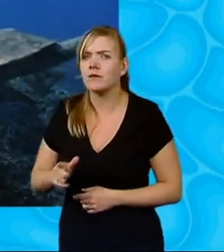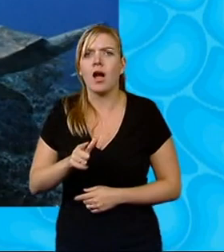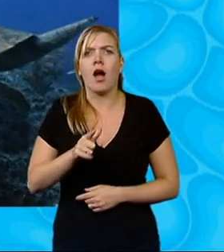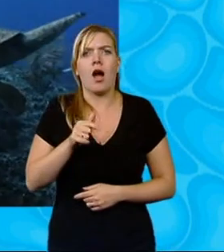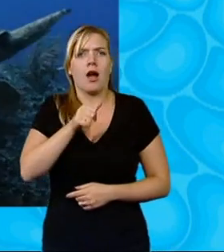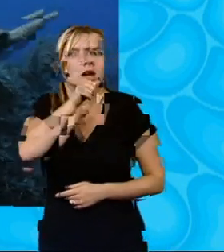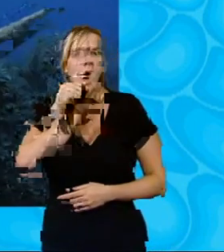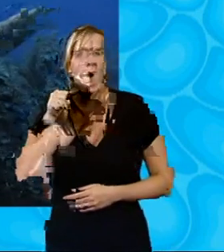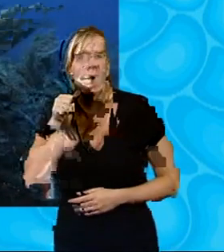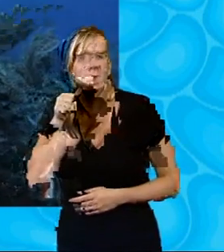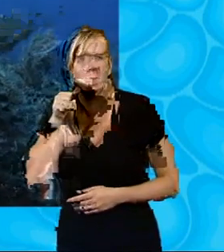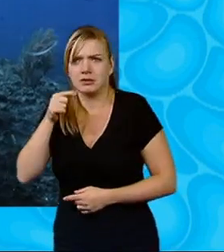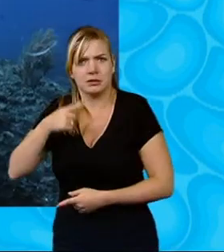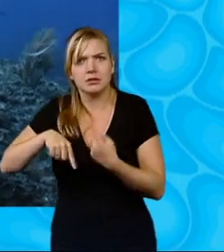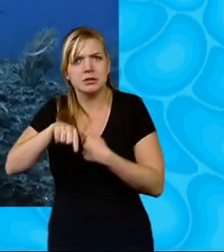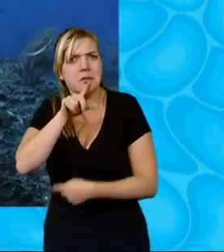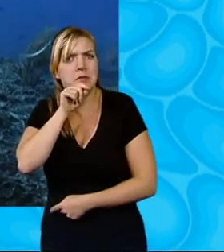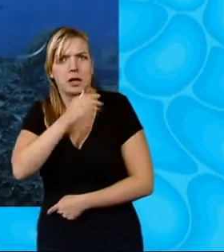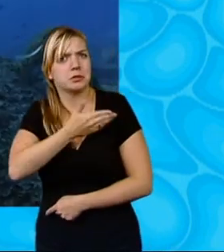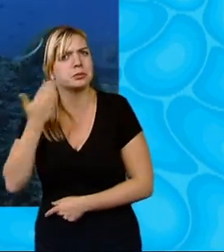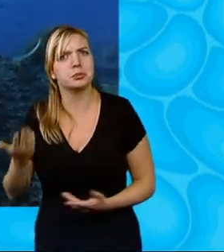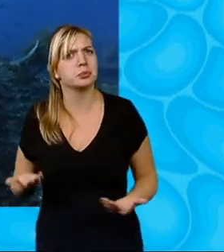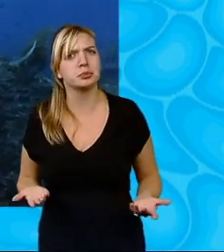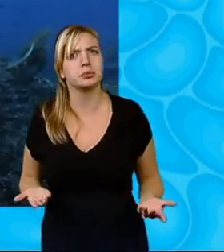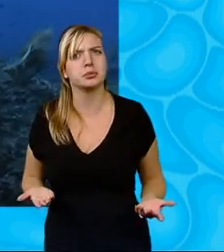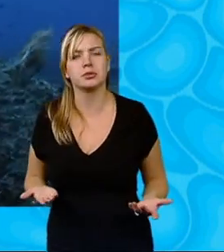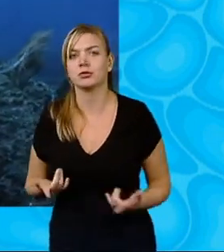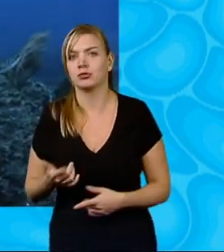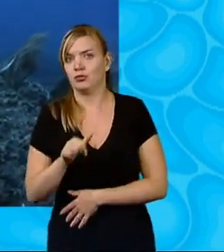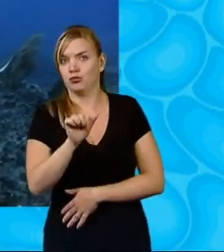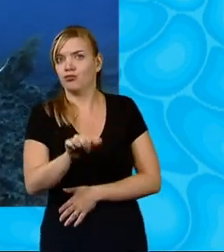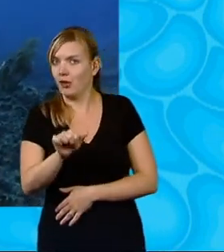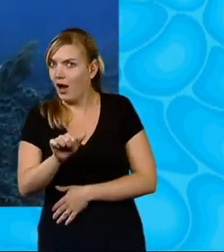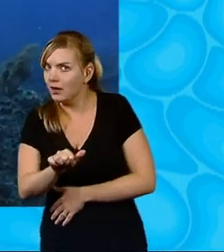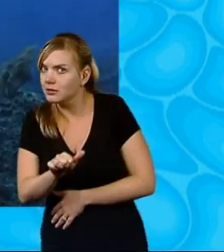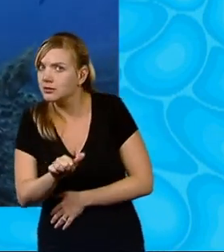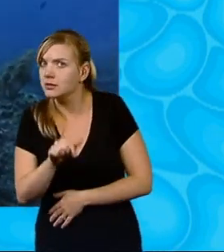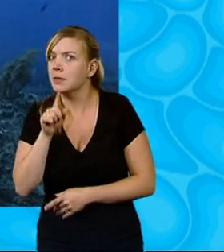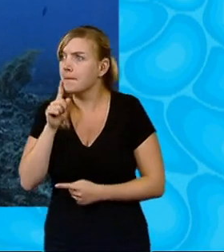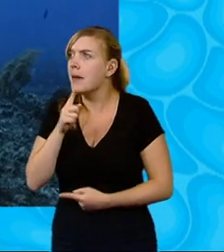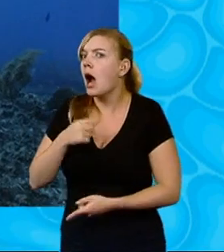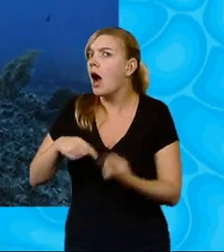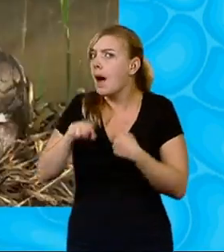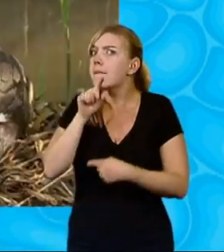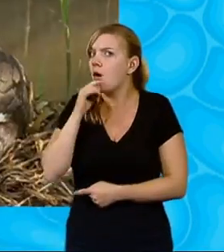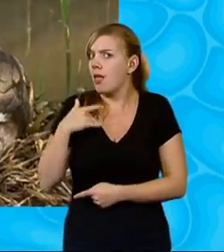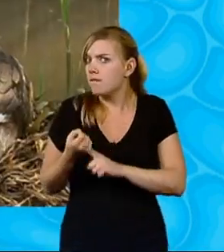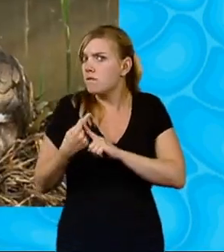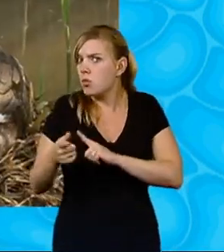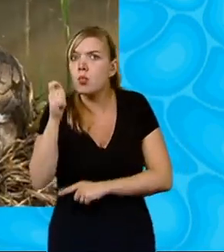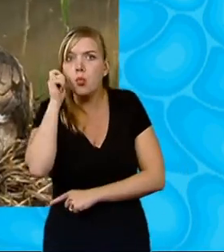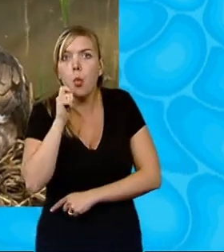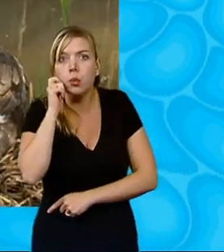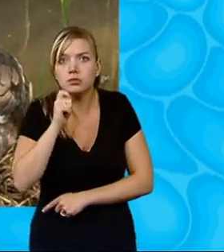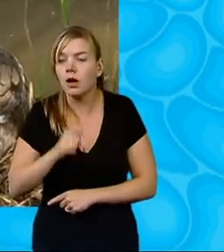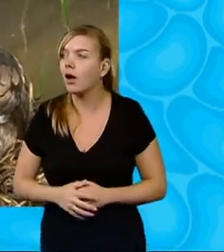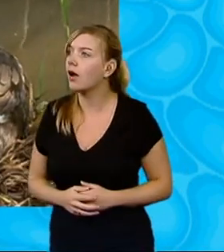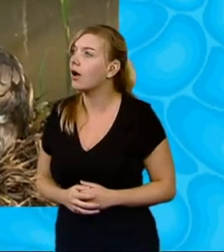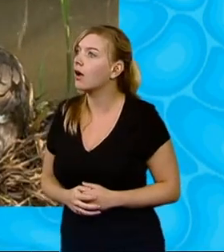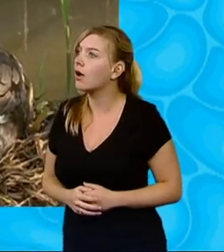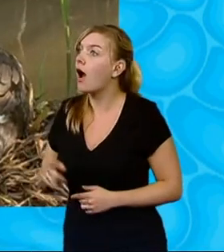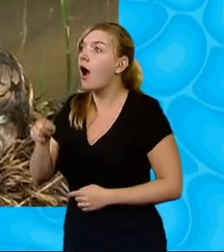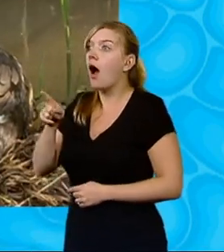are birds, Mama. You're right, Carla, but birds do live in or near water too. Oh, look! There